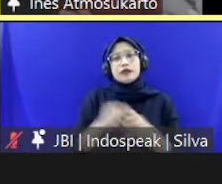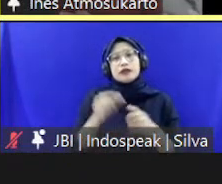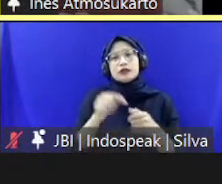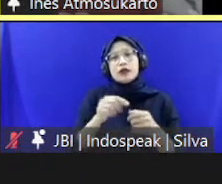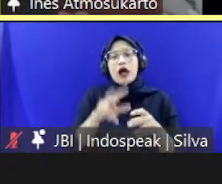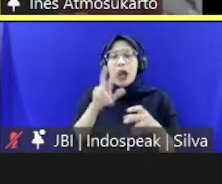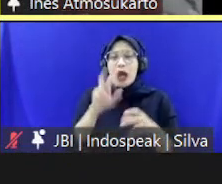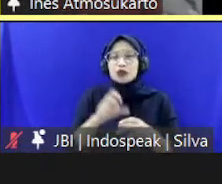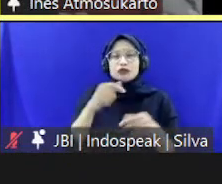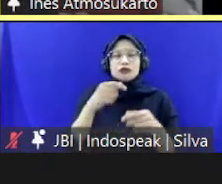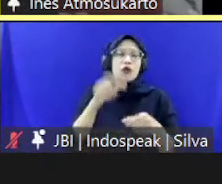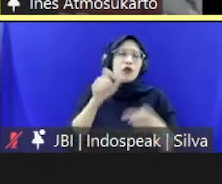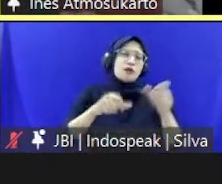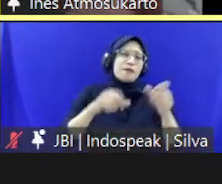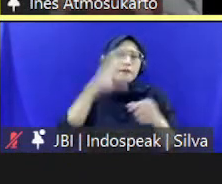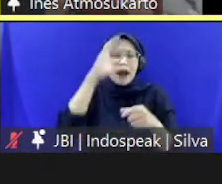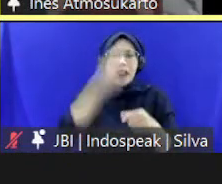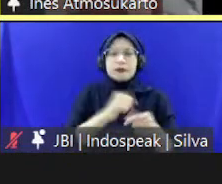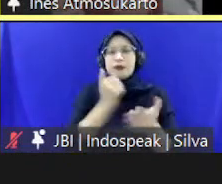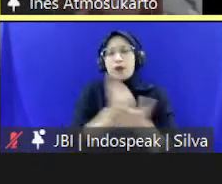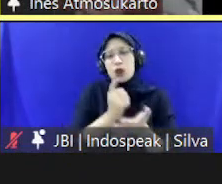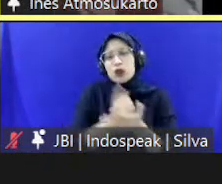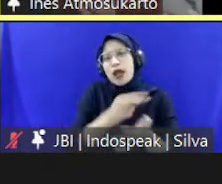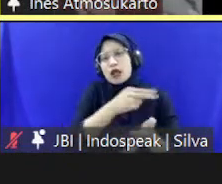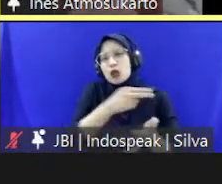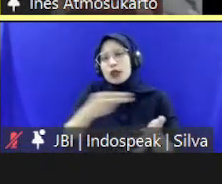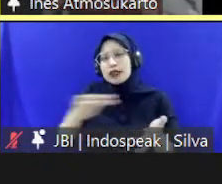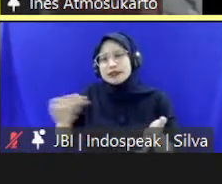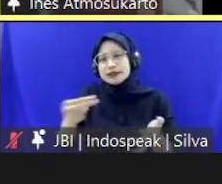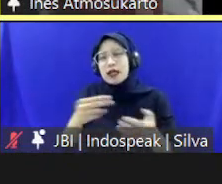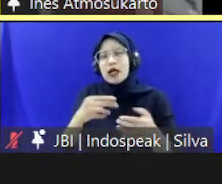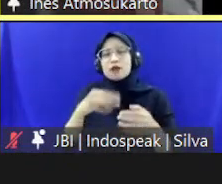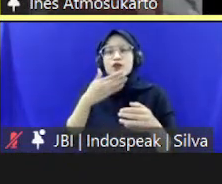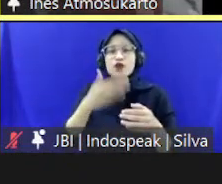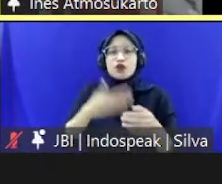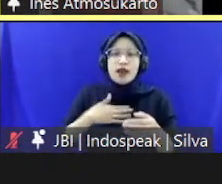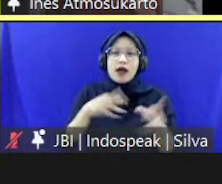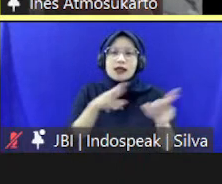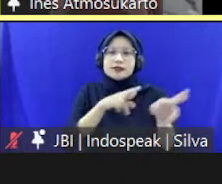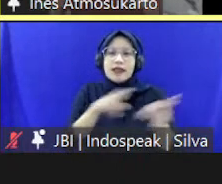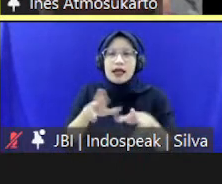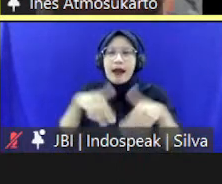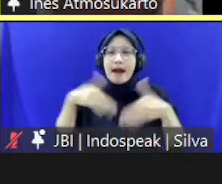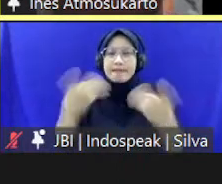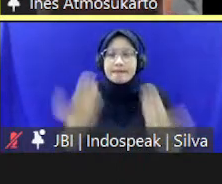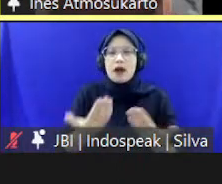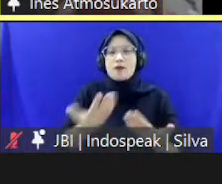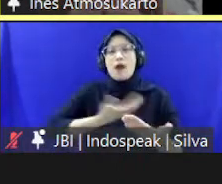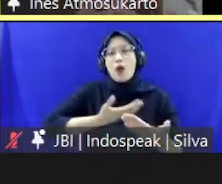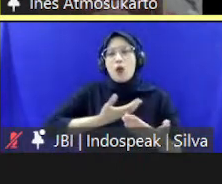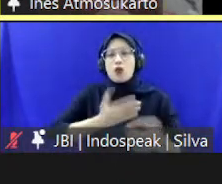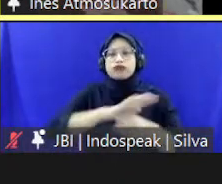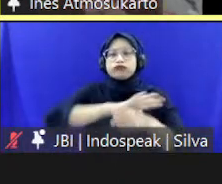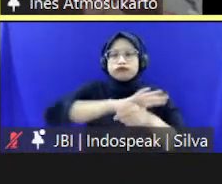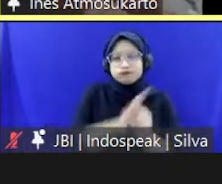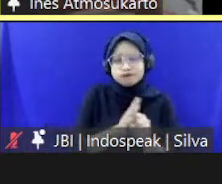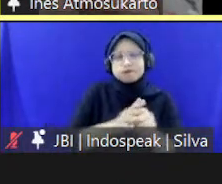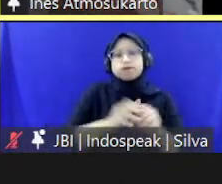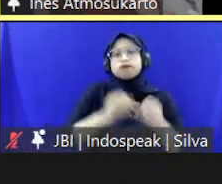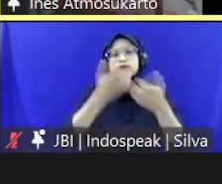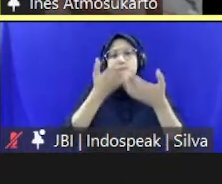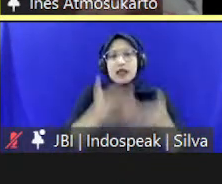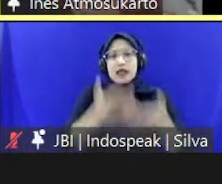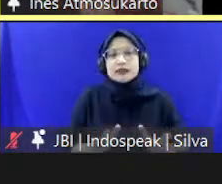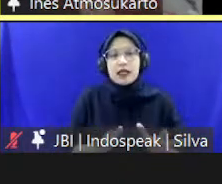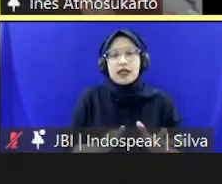the pandemic, and importantly, Indonesia needs to actually try and learn from these mistakes